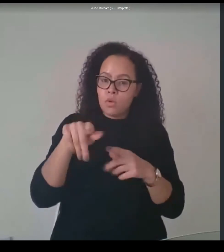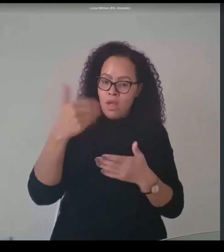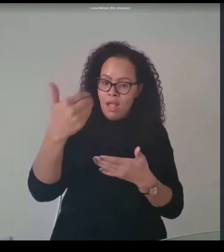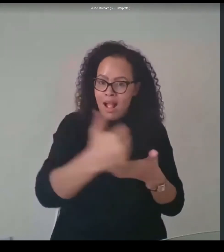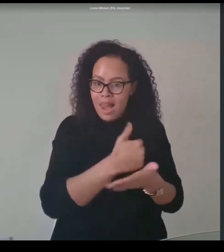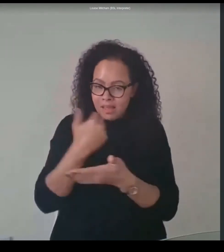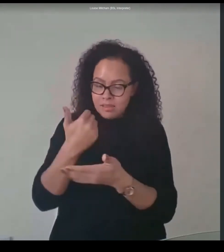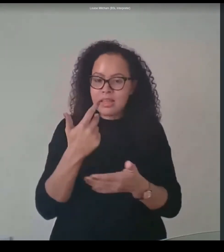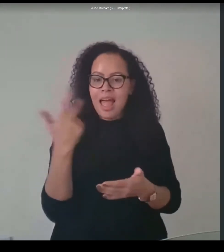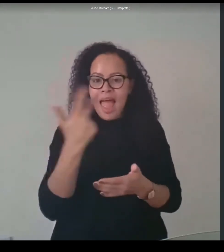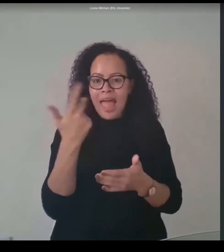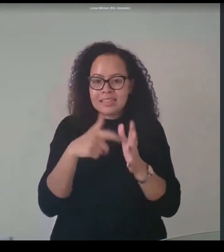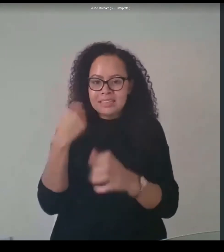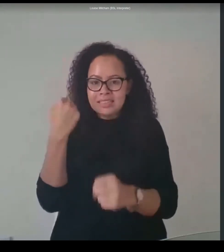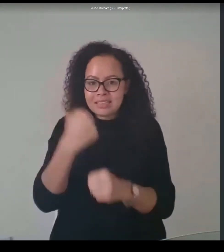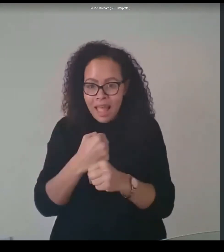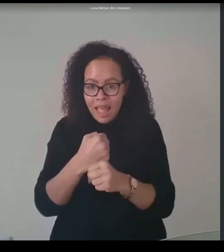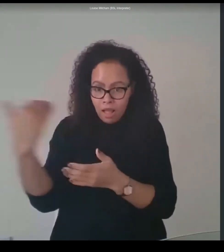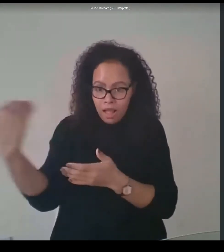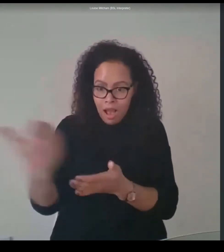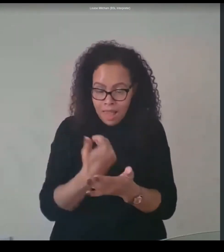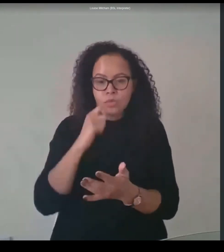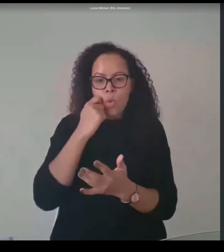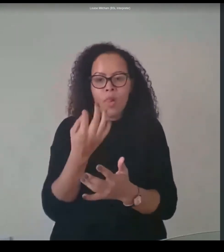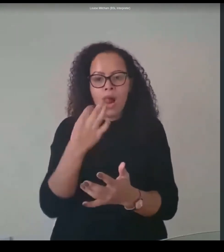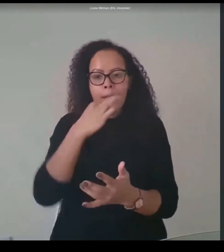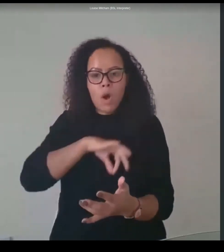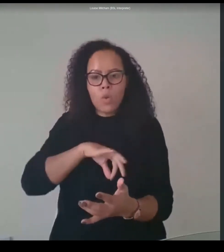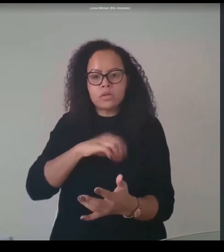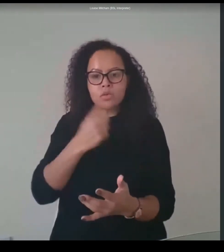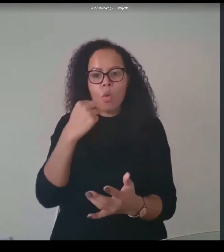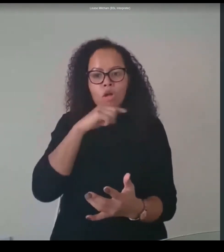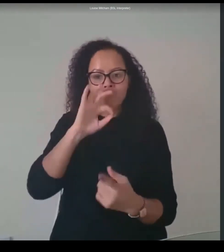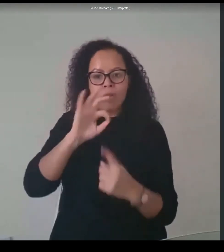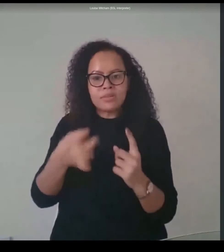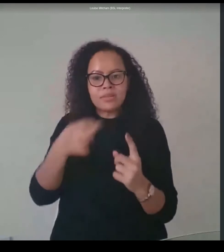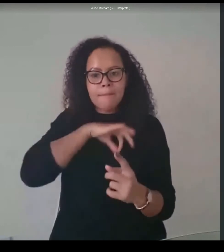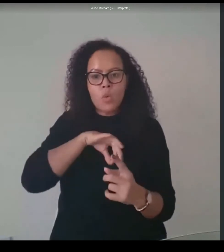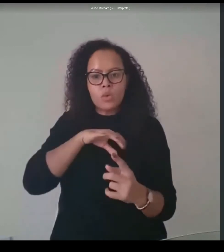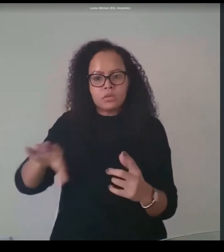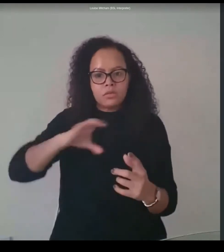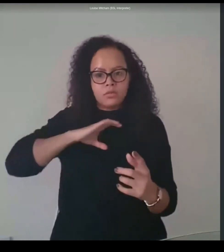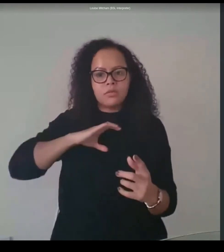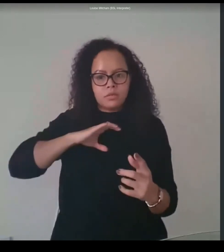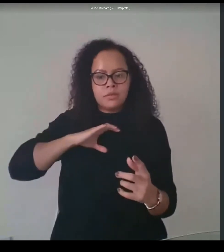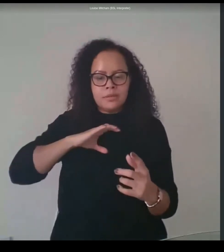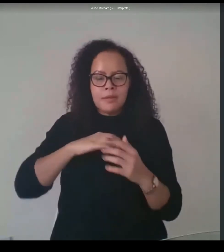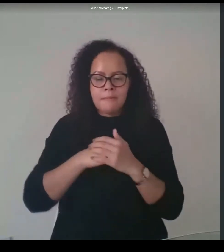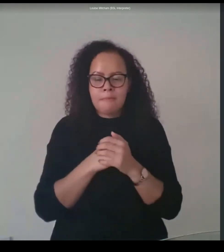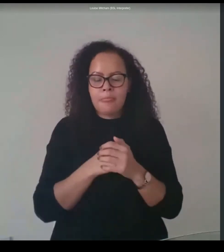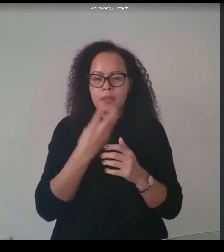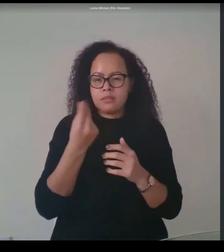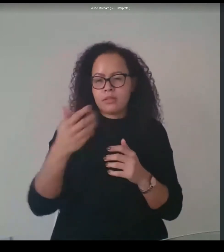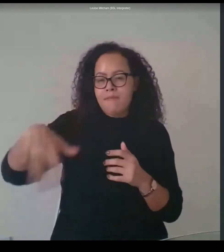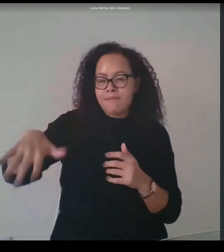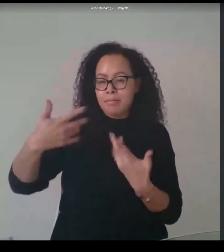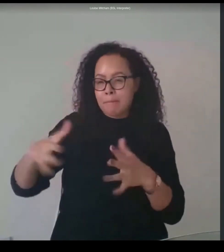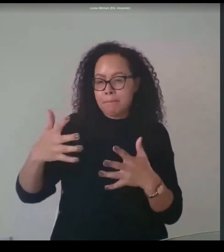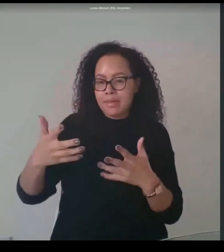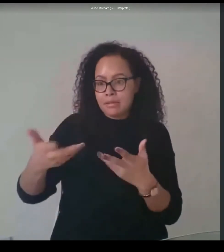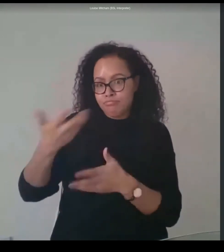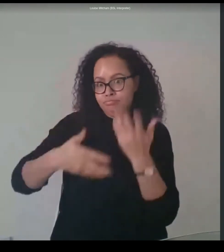you earn a bonus of 200 points. Now, what typically happens and what we've heard back from families time and time again